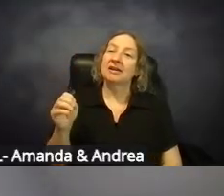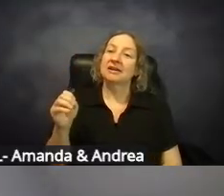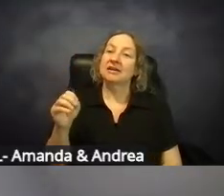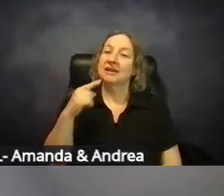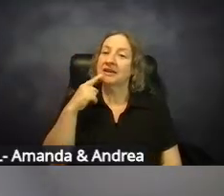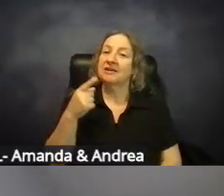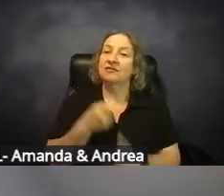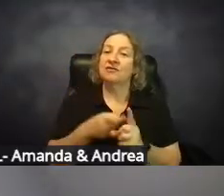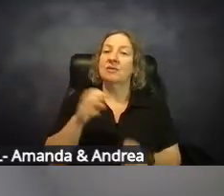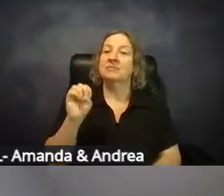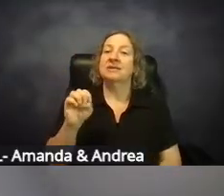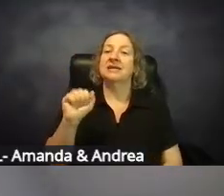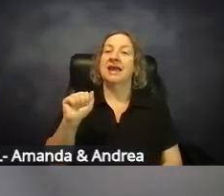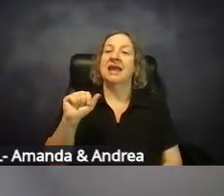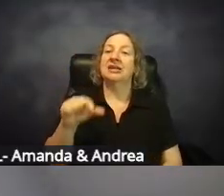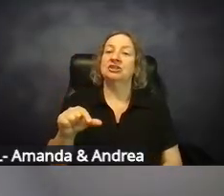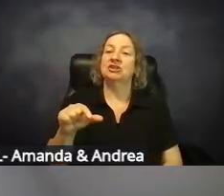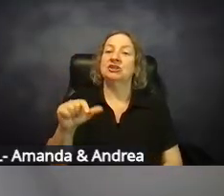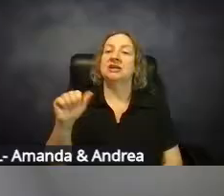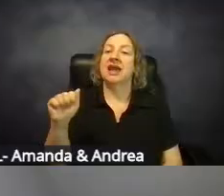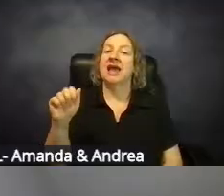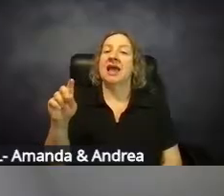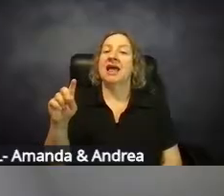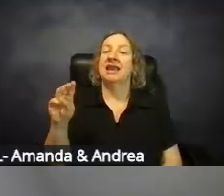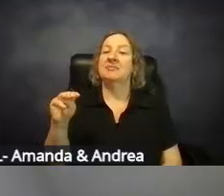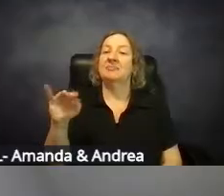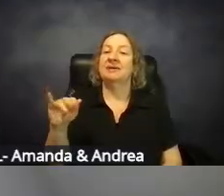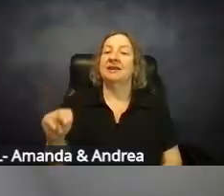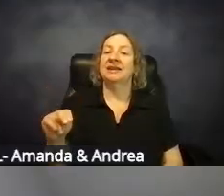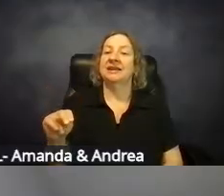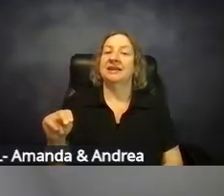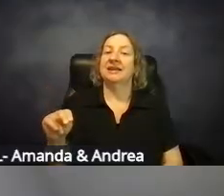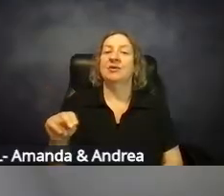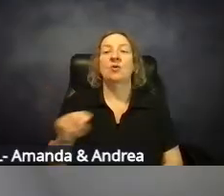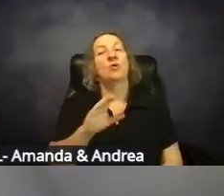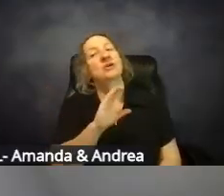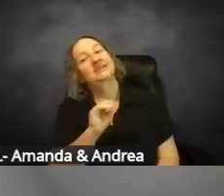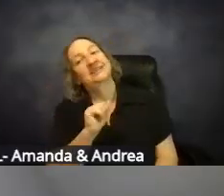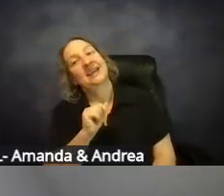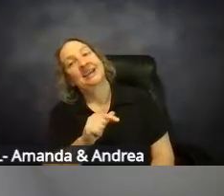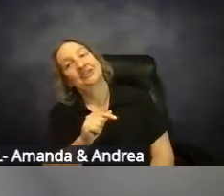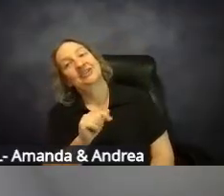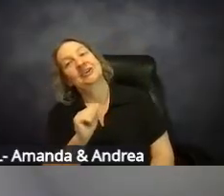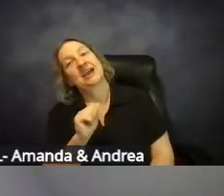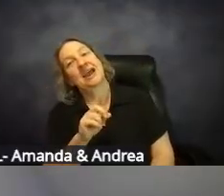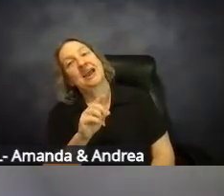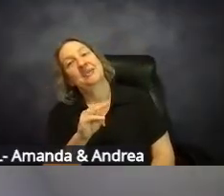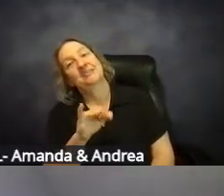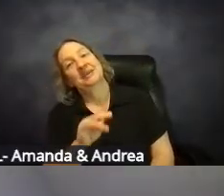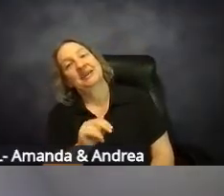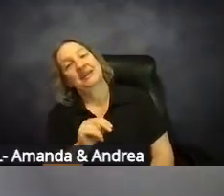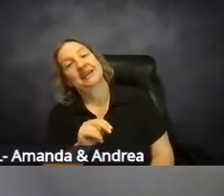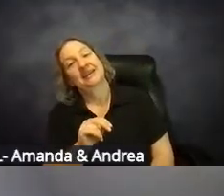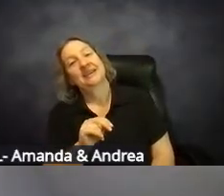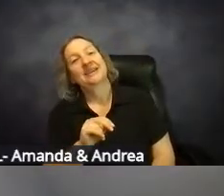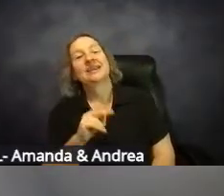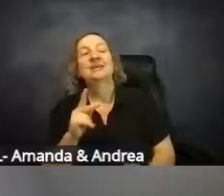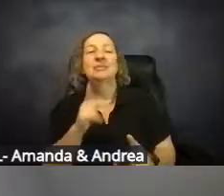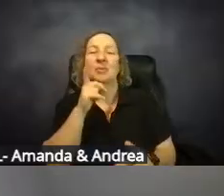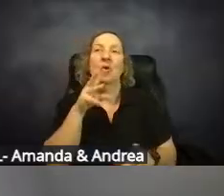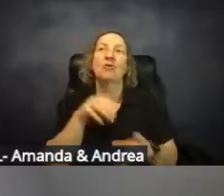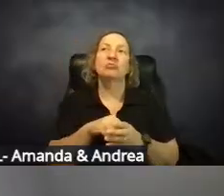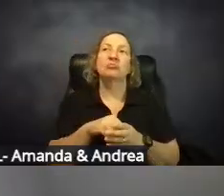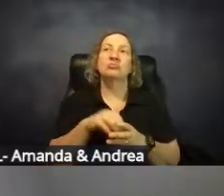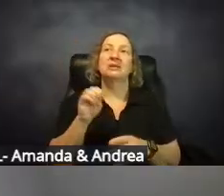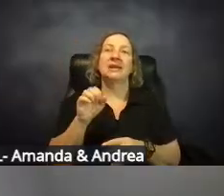from EAG admin. Thanks. Or Barb. CAG admin. if you're Yes, on the so folks who CAG. are members of the EAG,